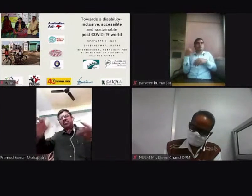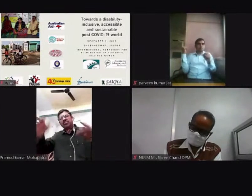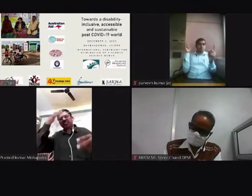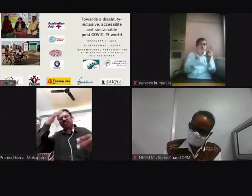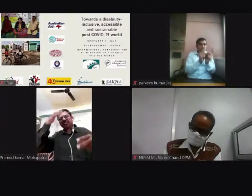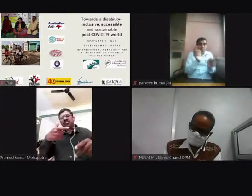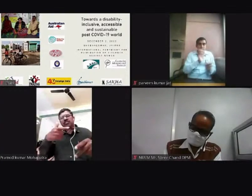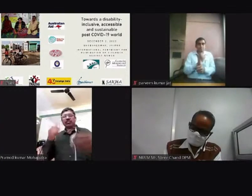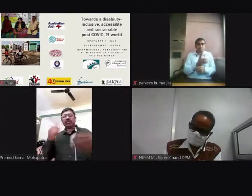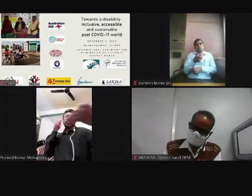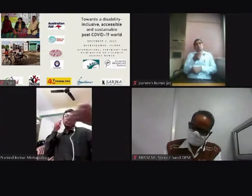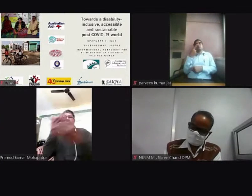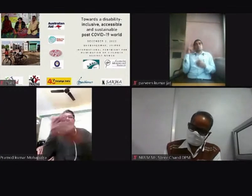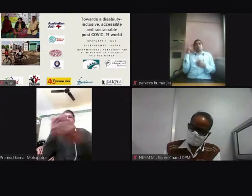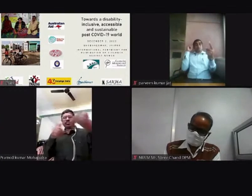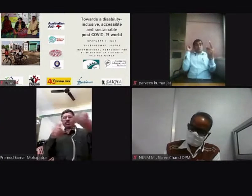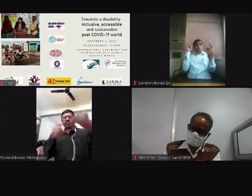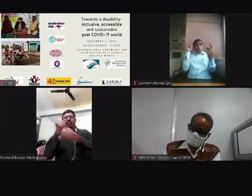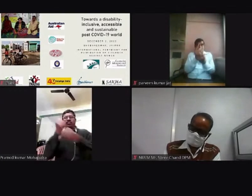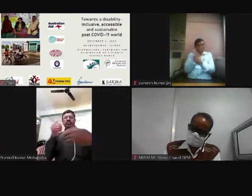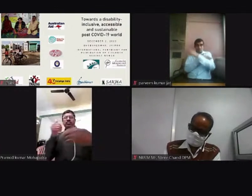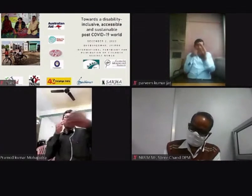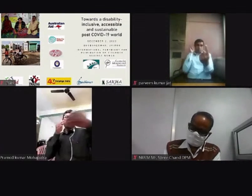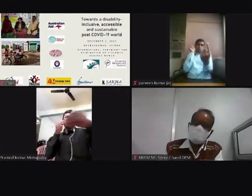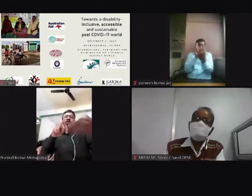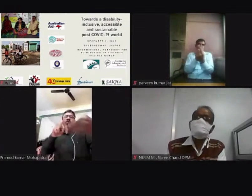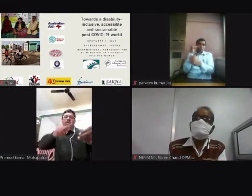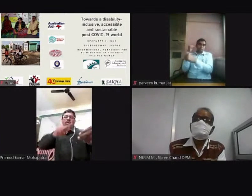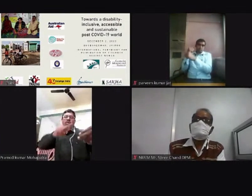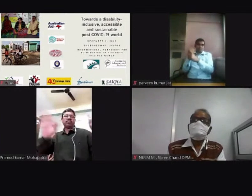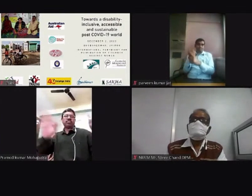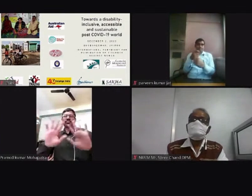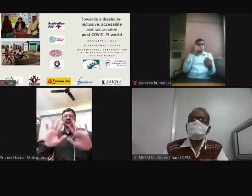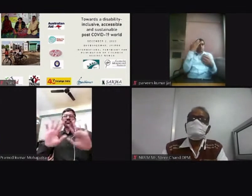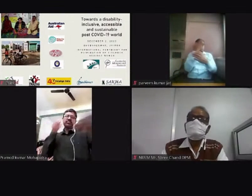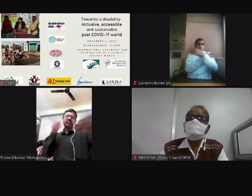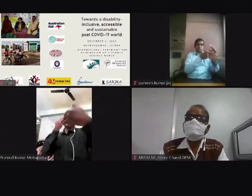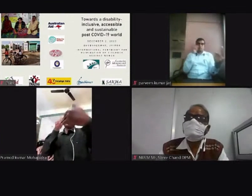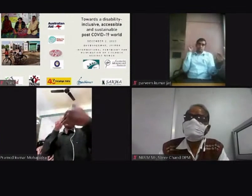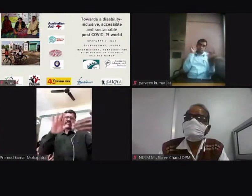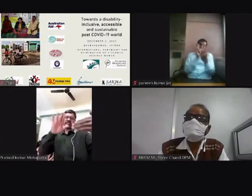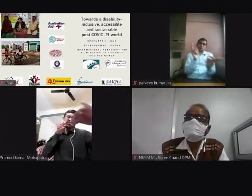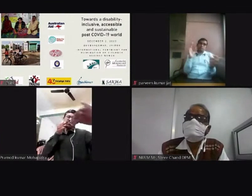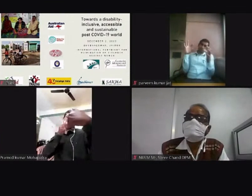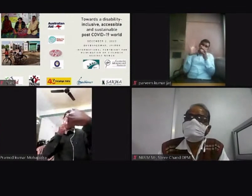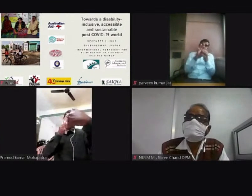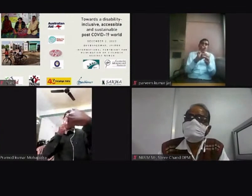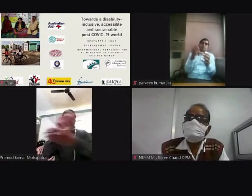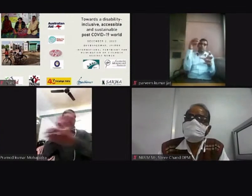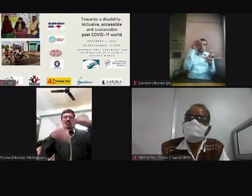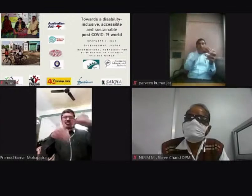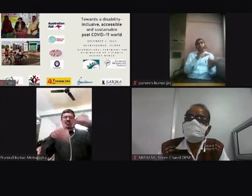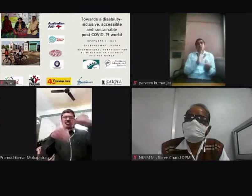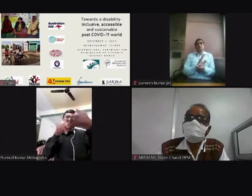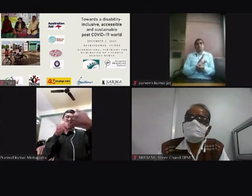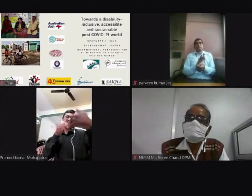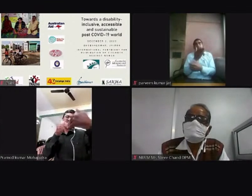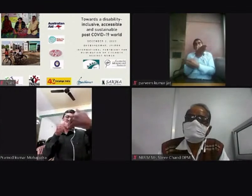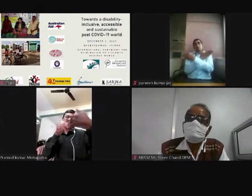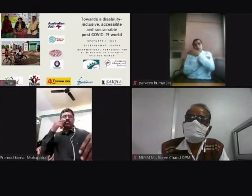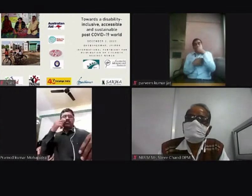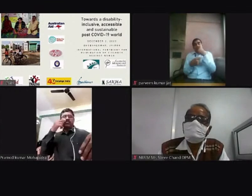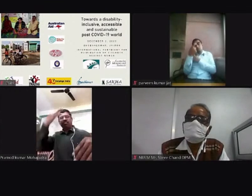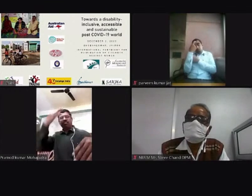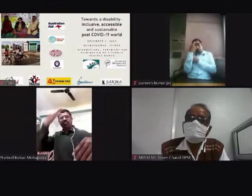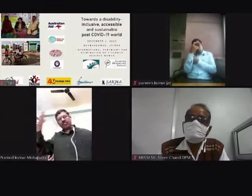all remedies are not given to them in a time bound fashion. And hence it's very